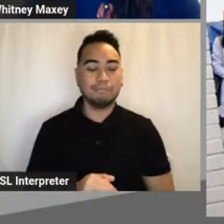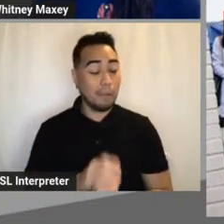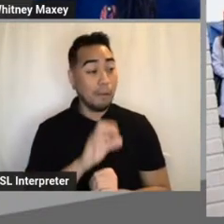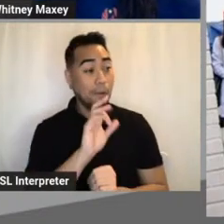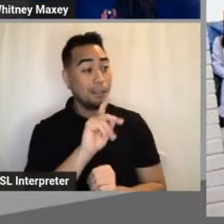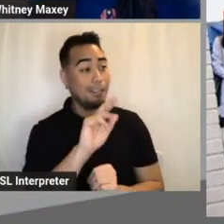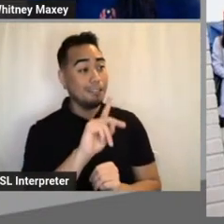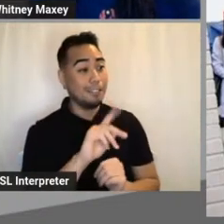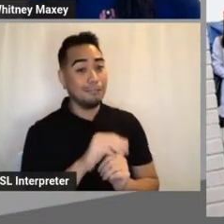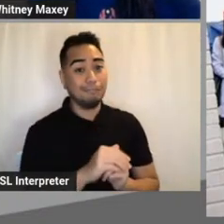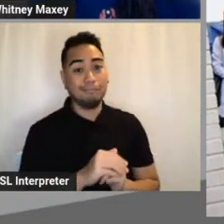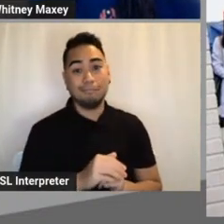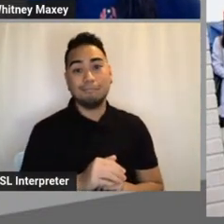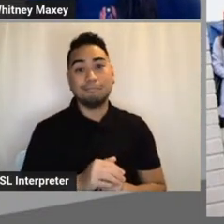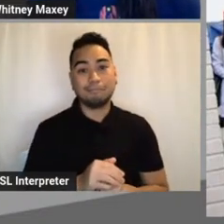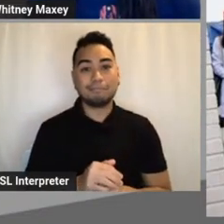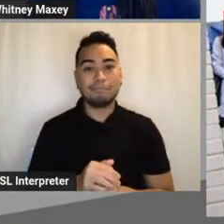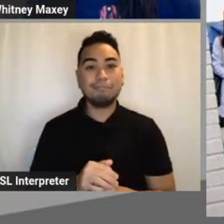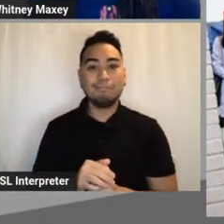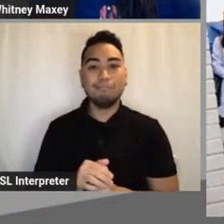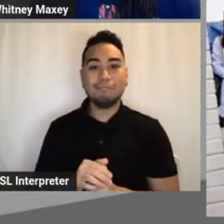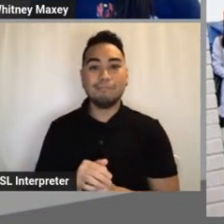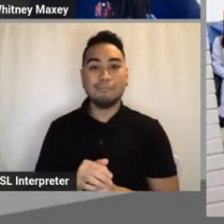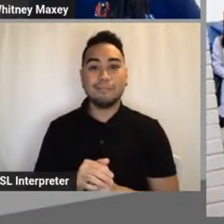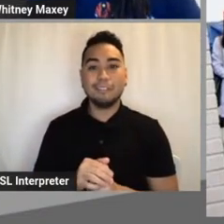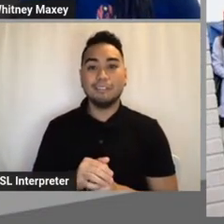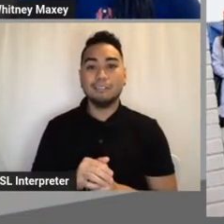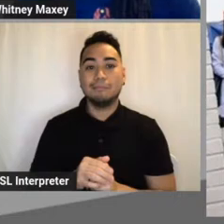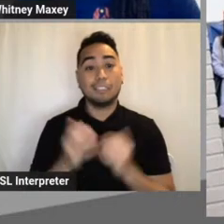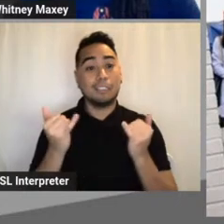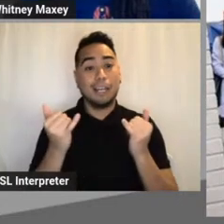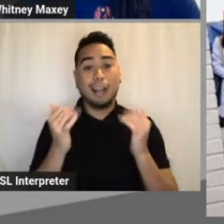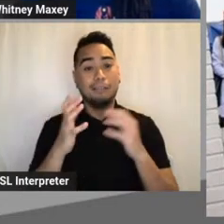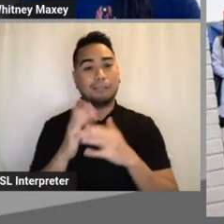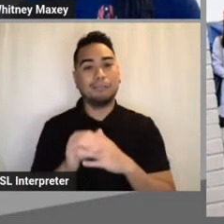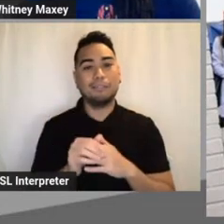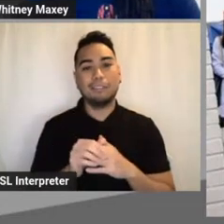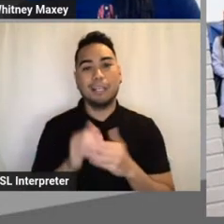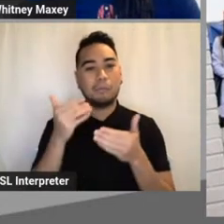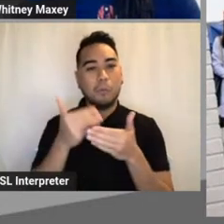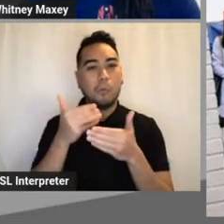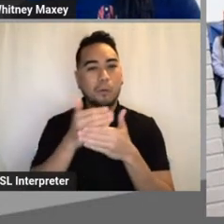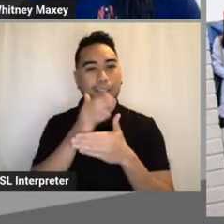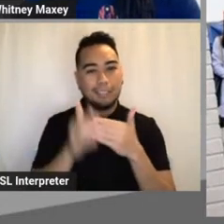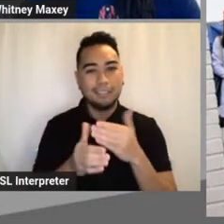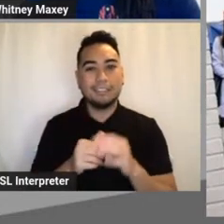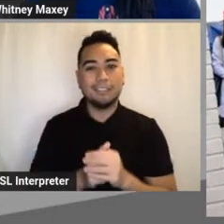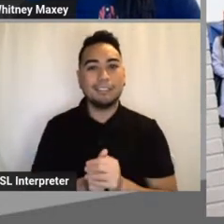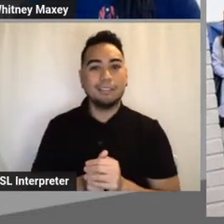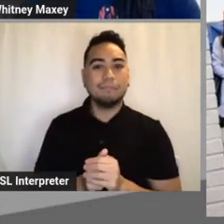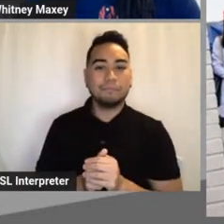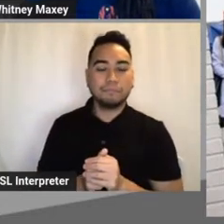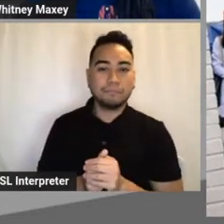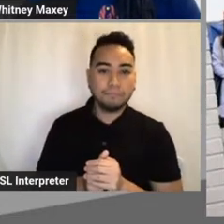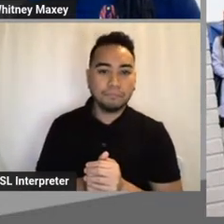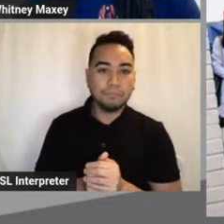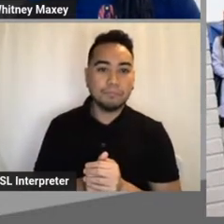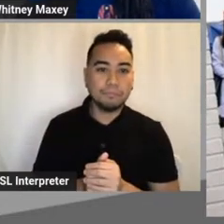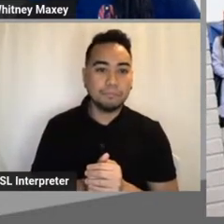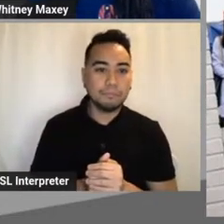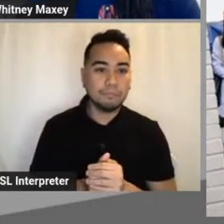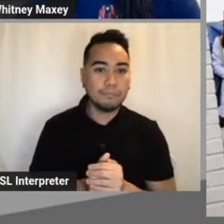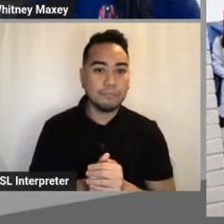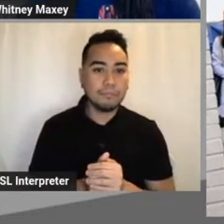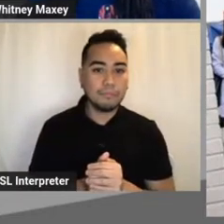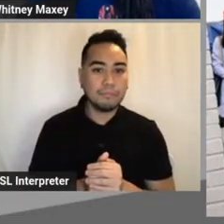Okay, y'all, we're rounding the bend. So foreign policy has long been the biggest point of division within the centrist